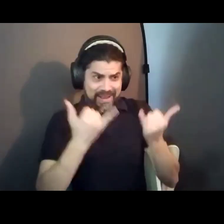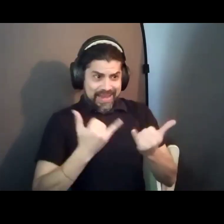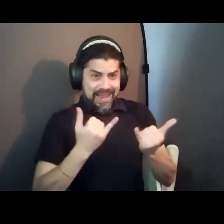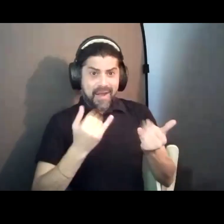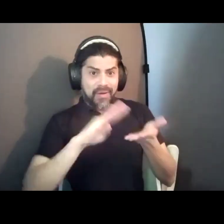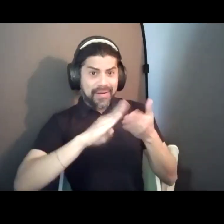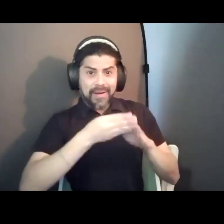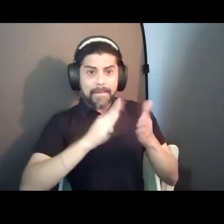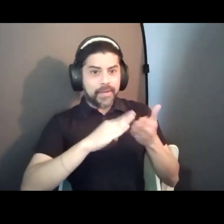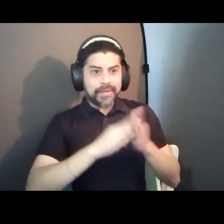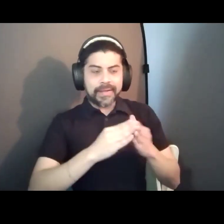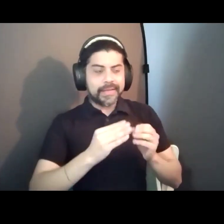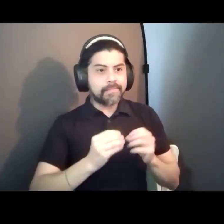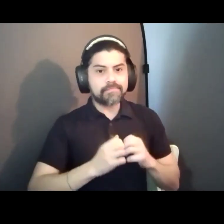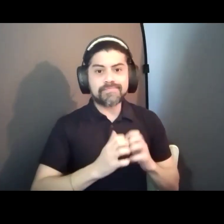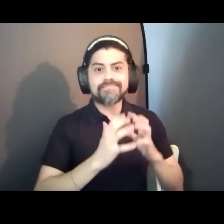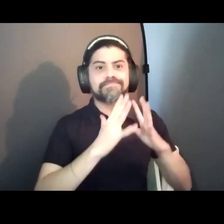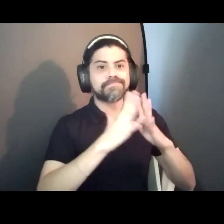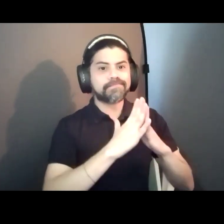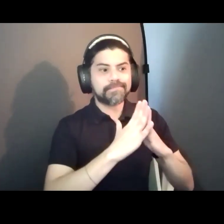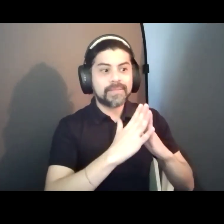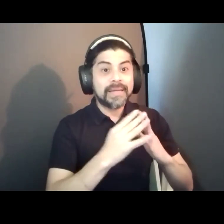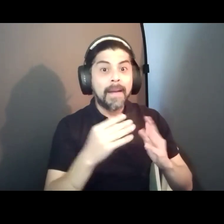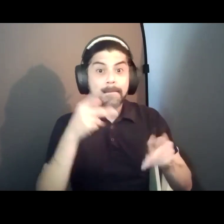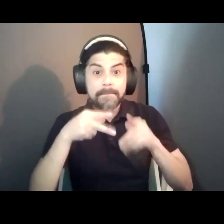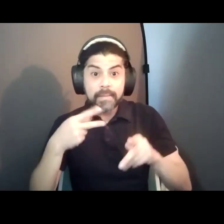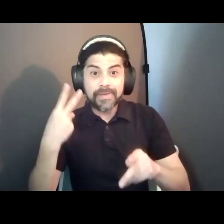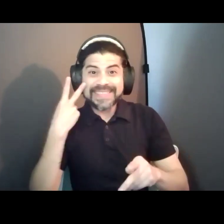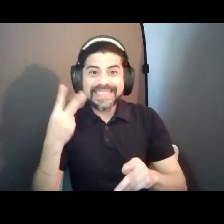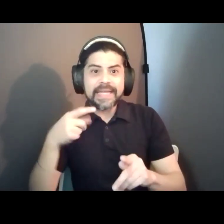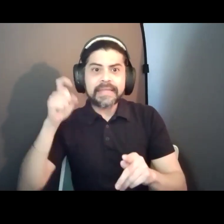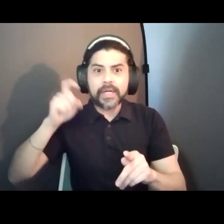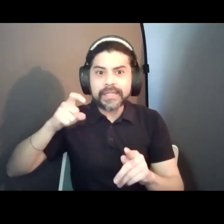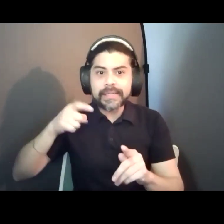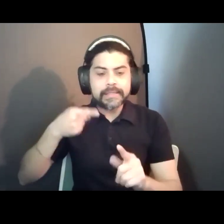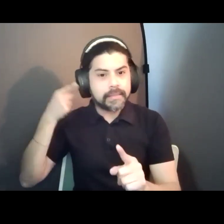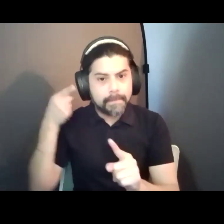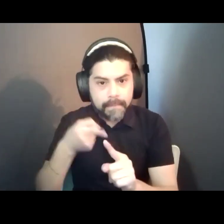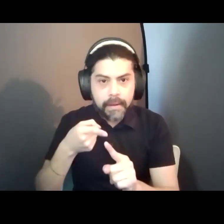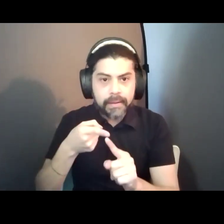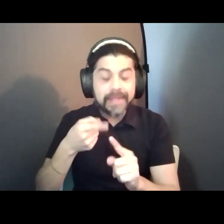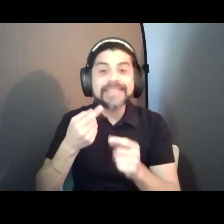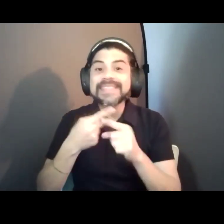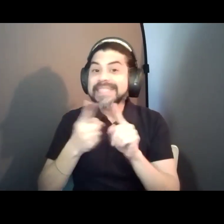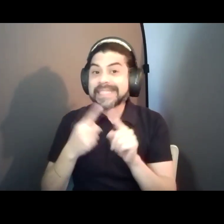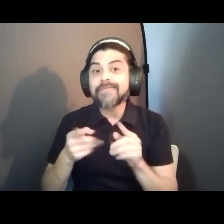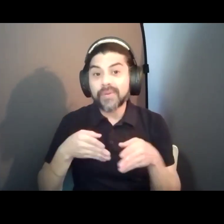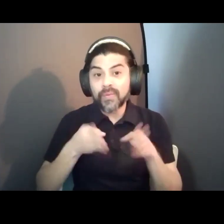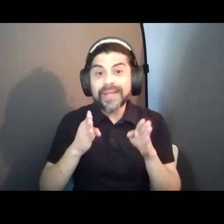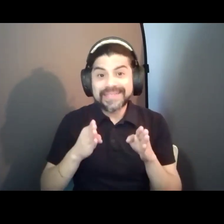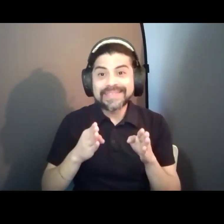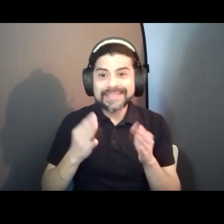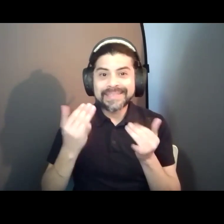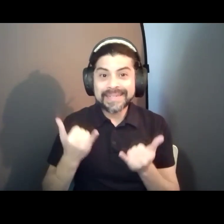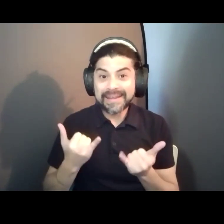We're seeing, again, people getting their needs met in various ways and capacity. So we have just months now